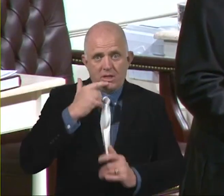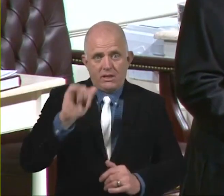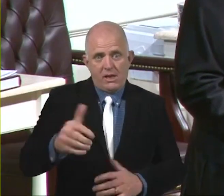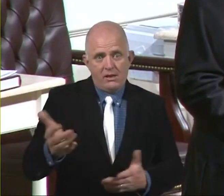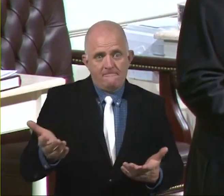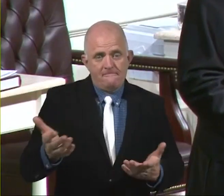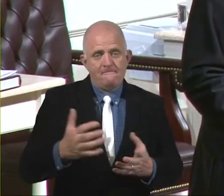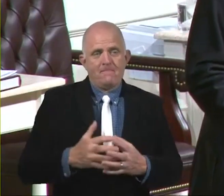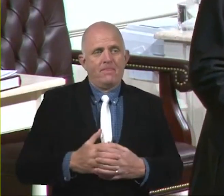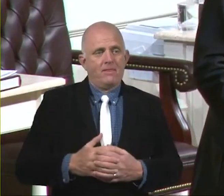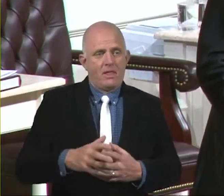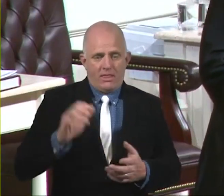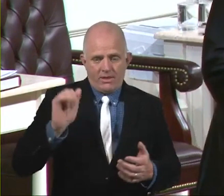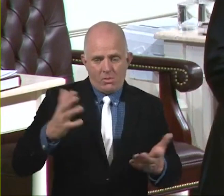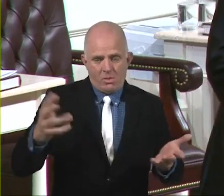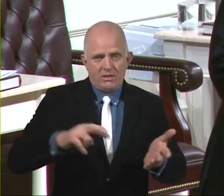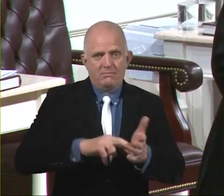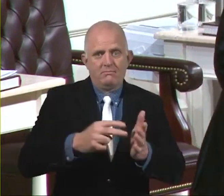That's what he meant?